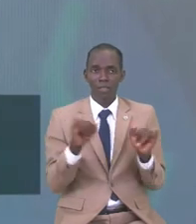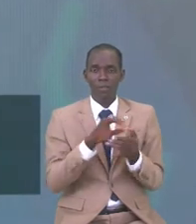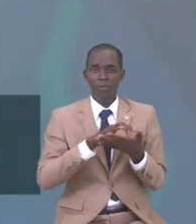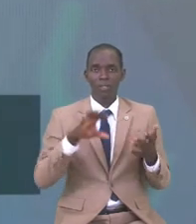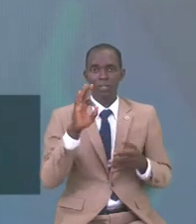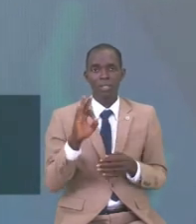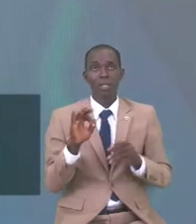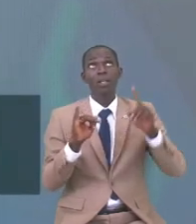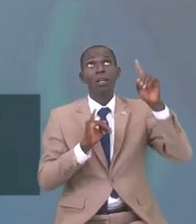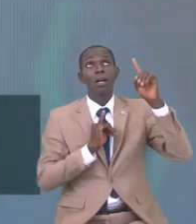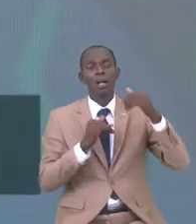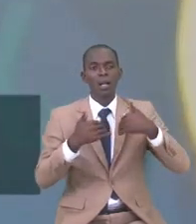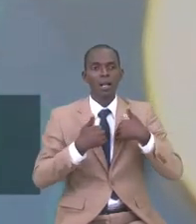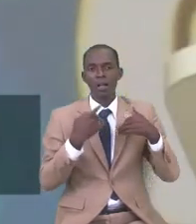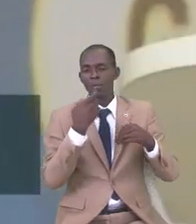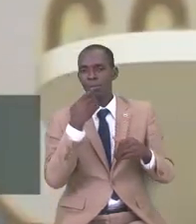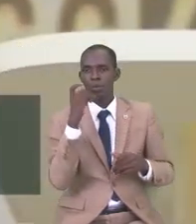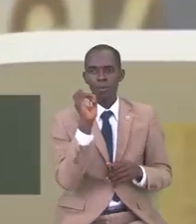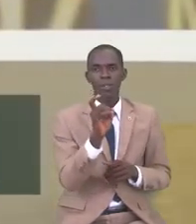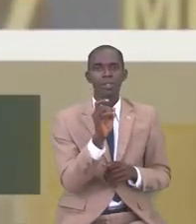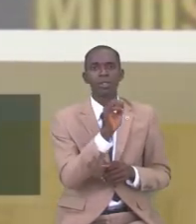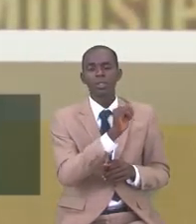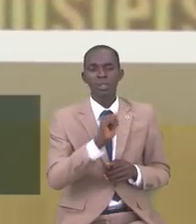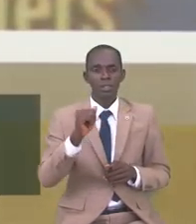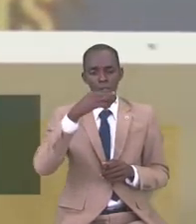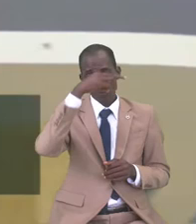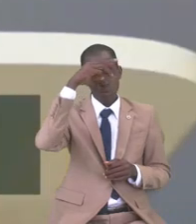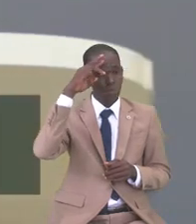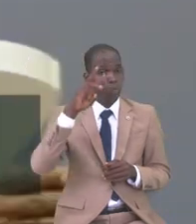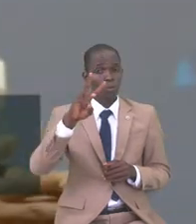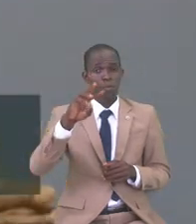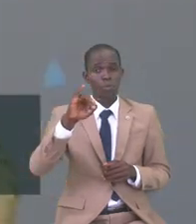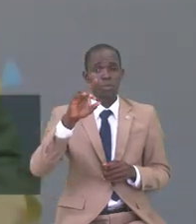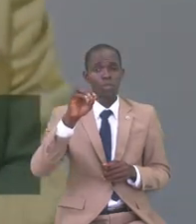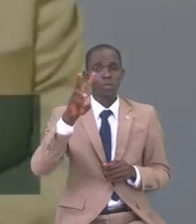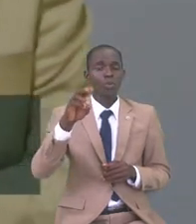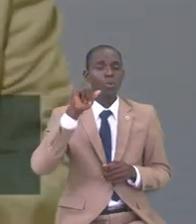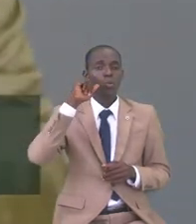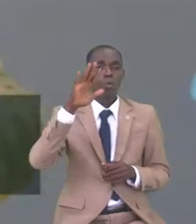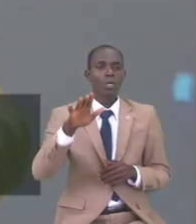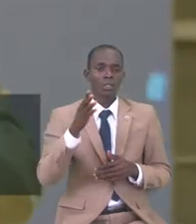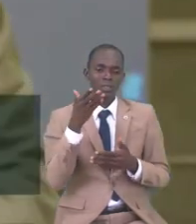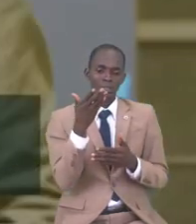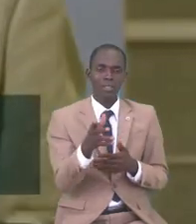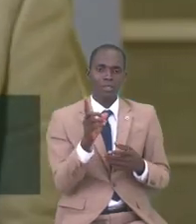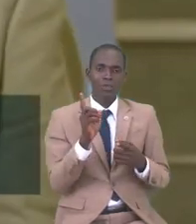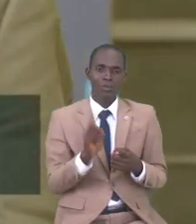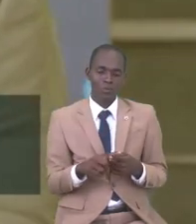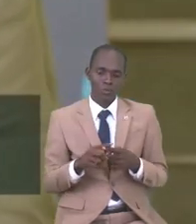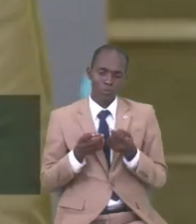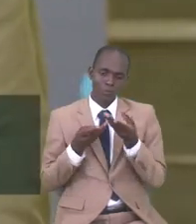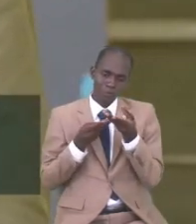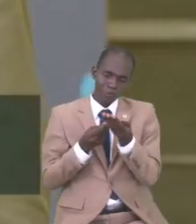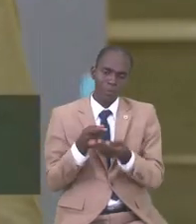9, I have commanded a widow woman there to sustain